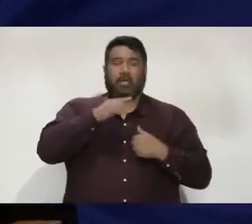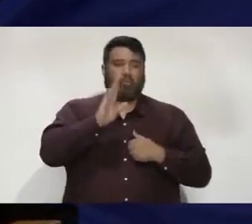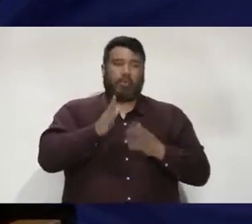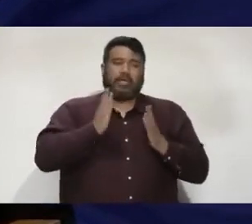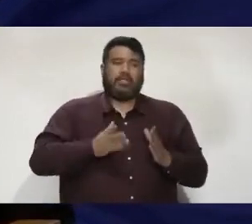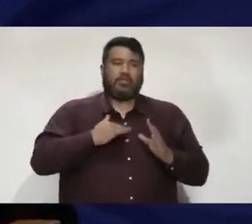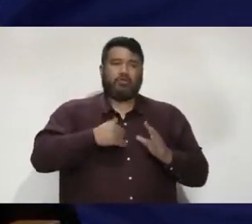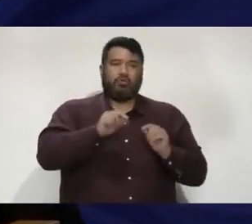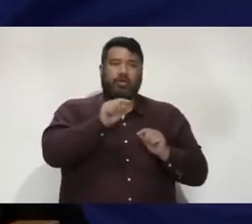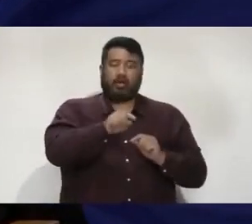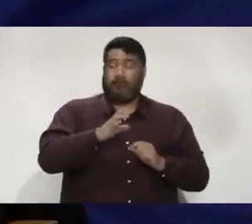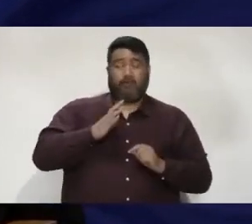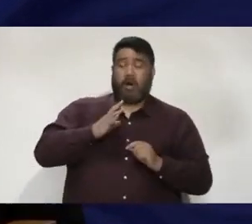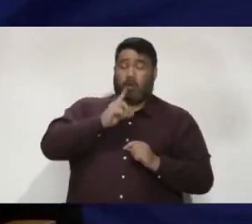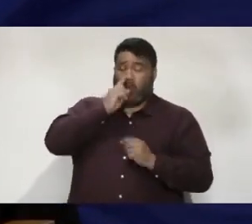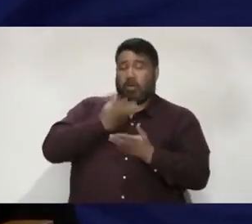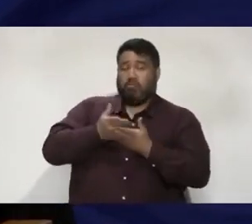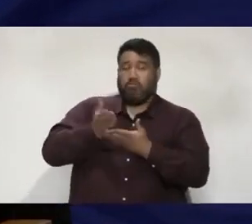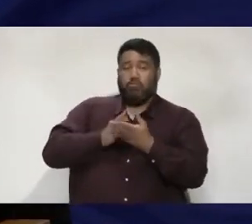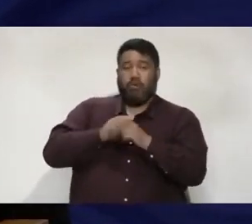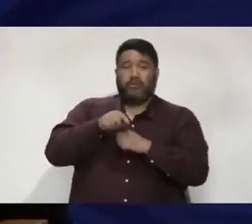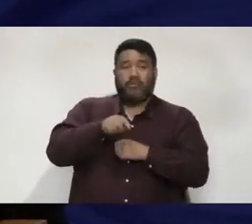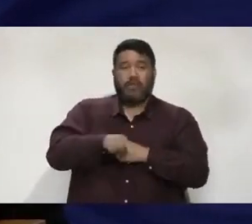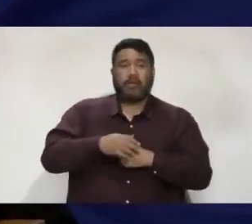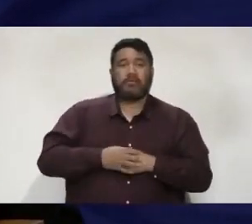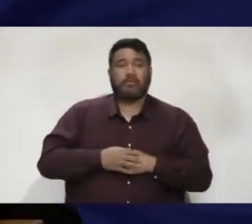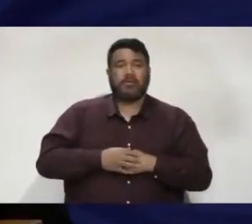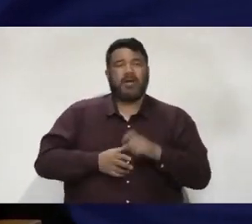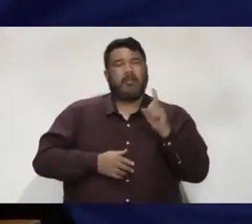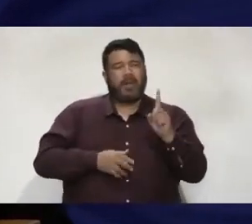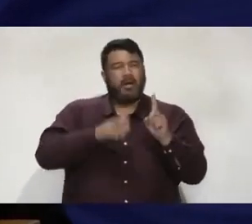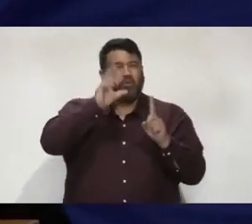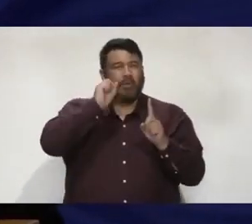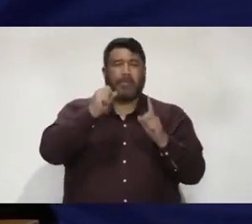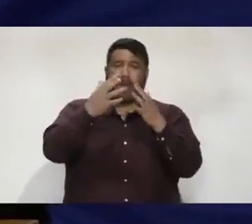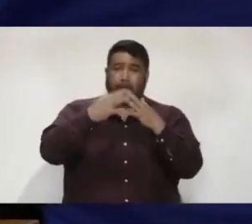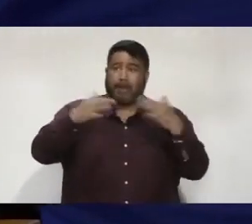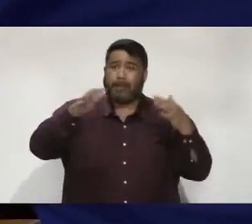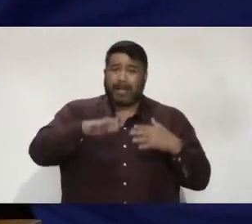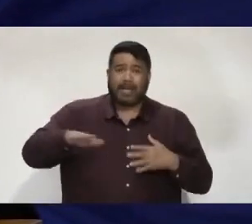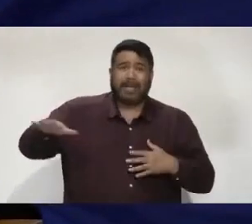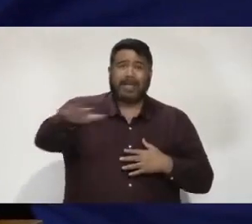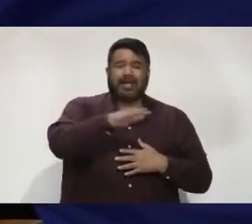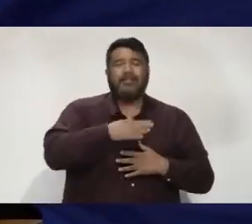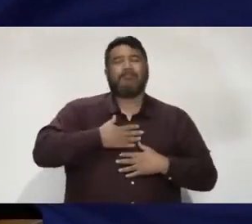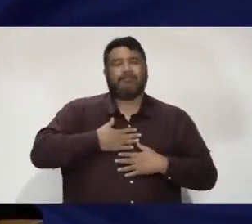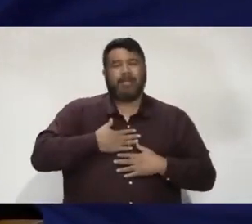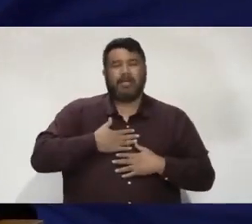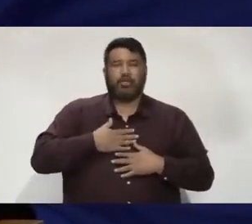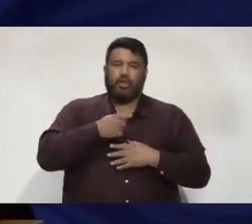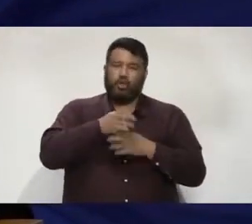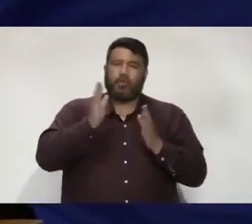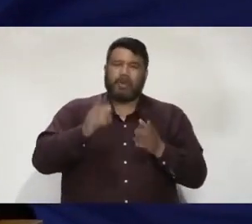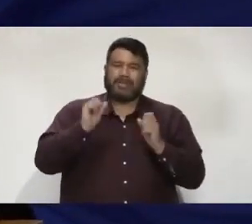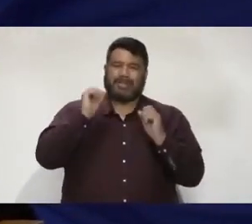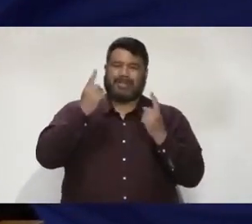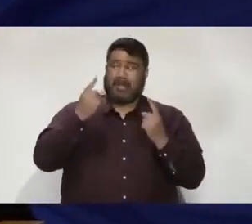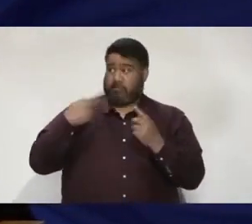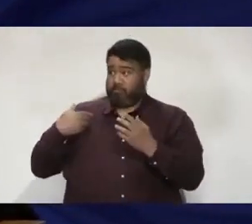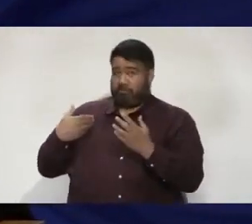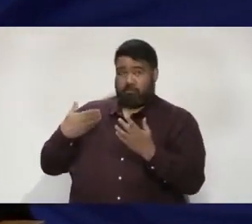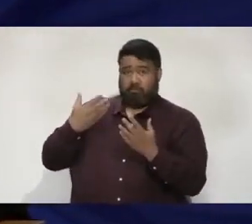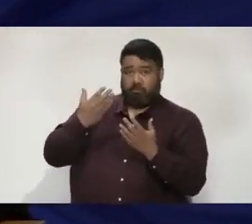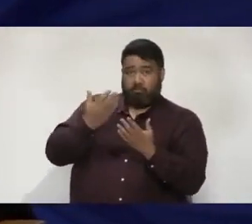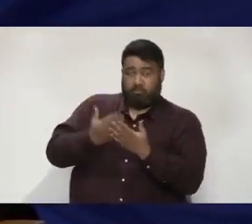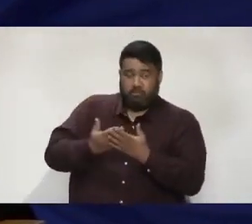with our colleagues in health. But I think one of the things that the public have to have some certainty about is that we have not seen